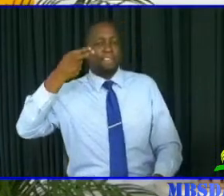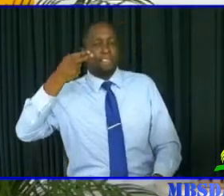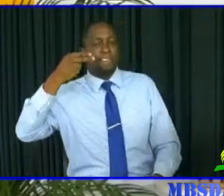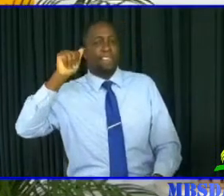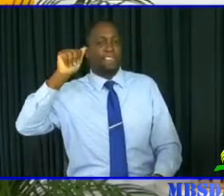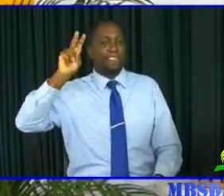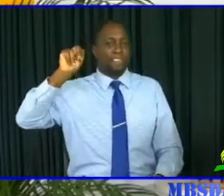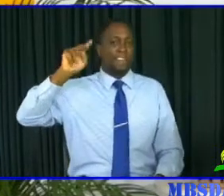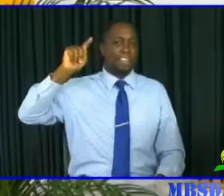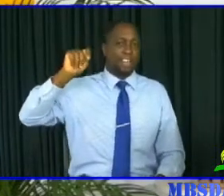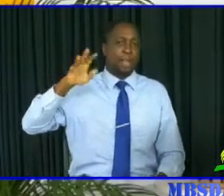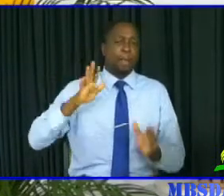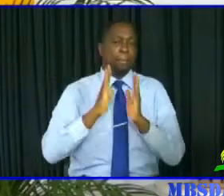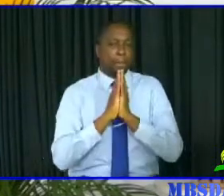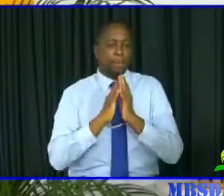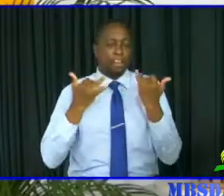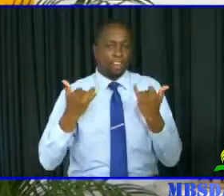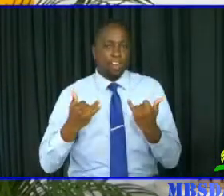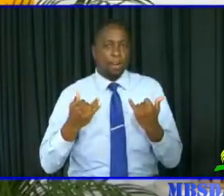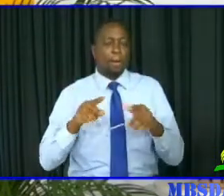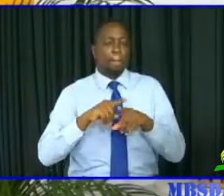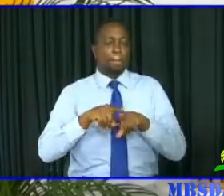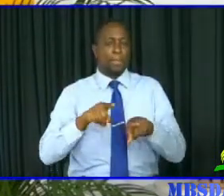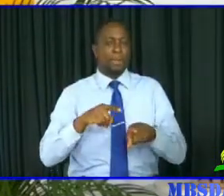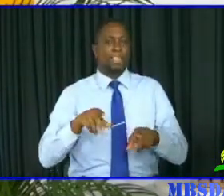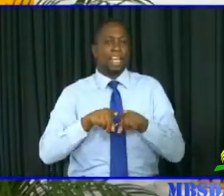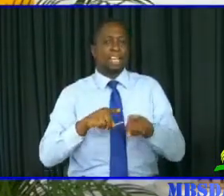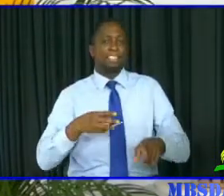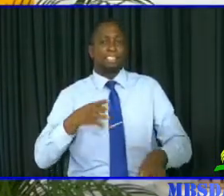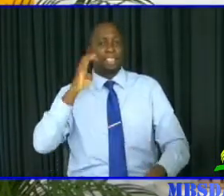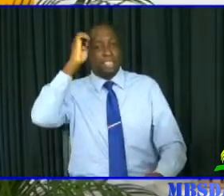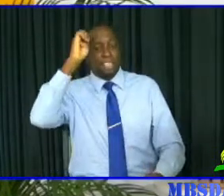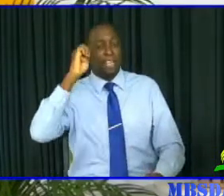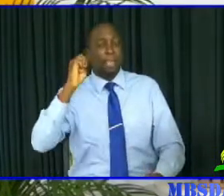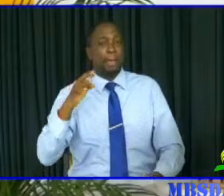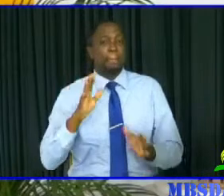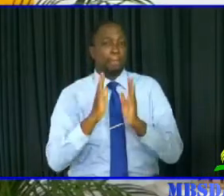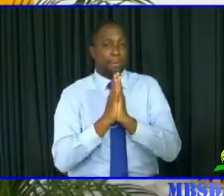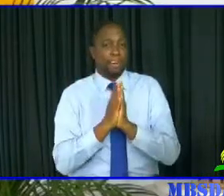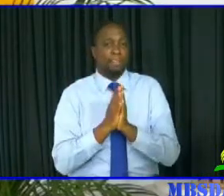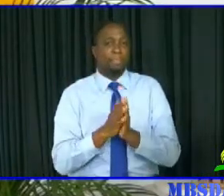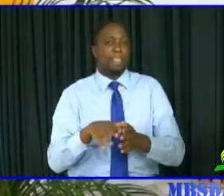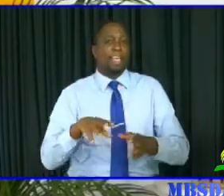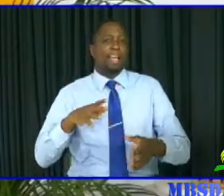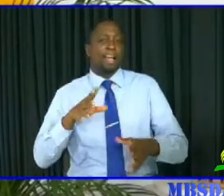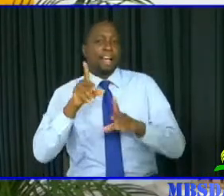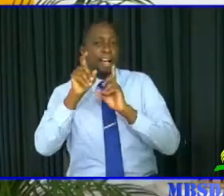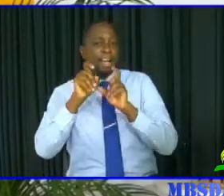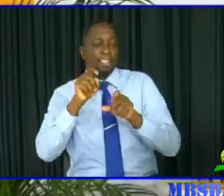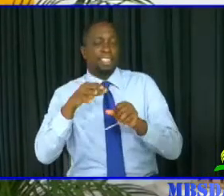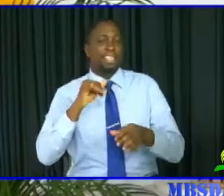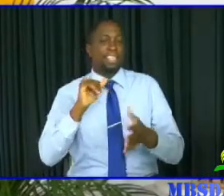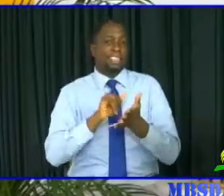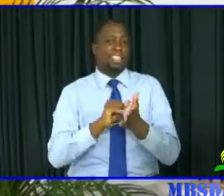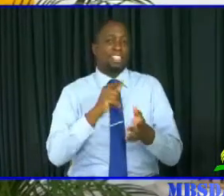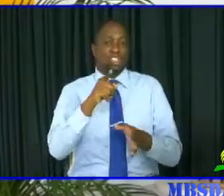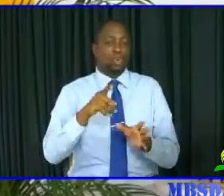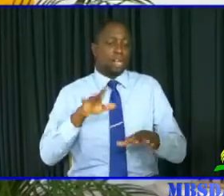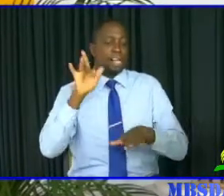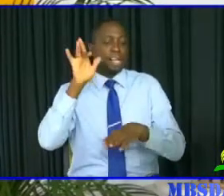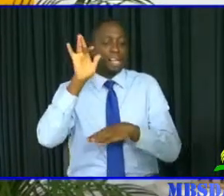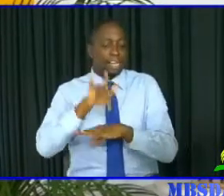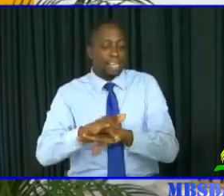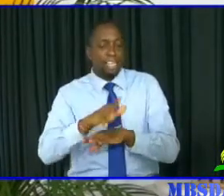will click that decision. The options are there. You choose special prayer, Bible study, recommitment